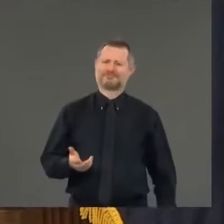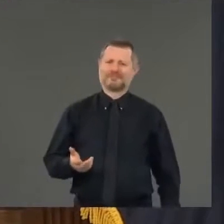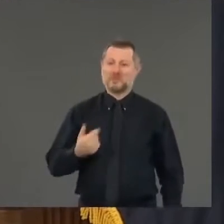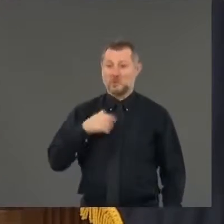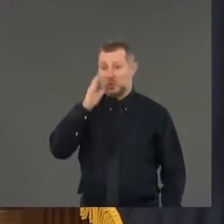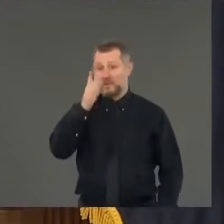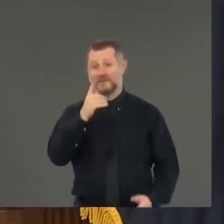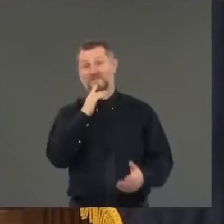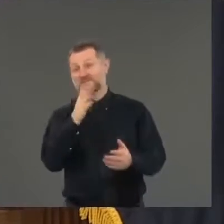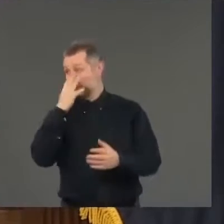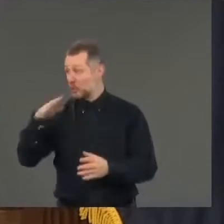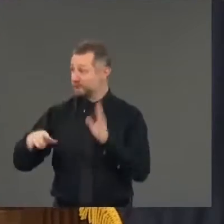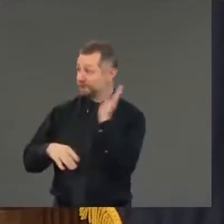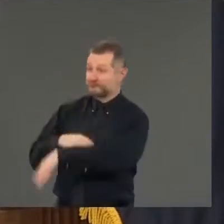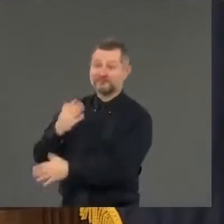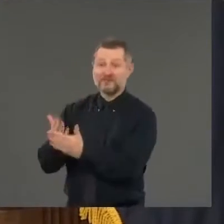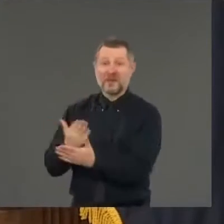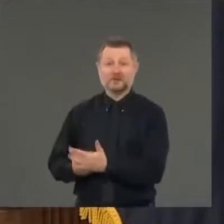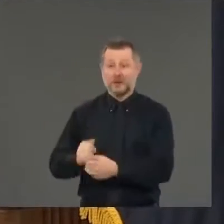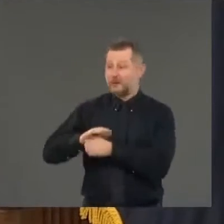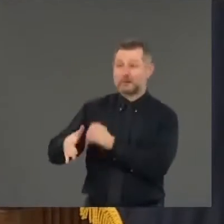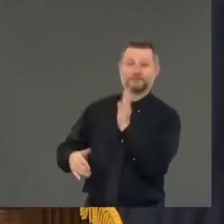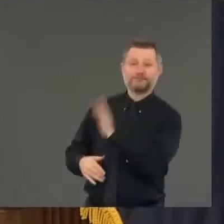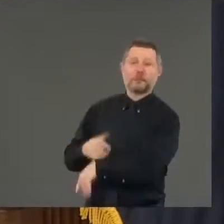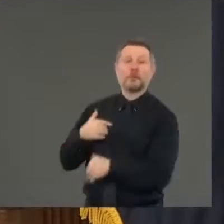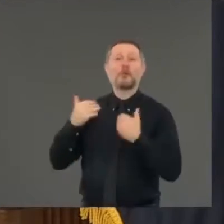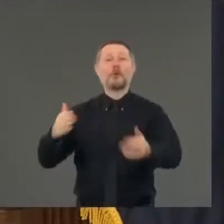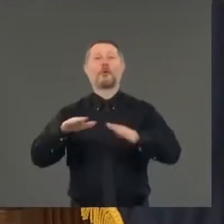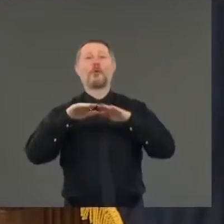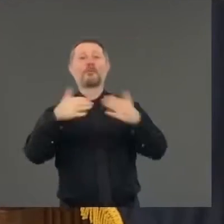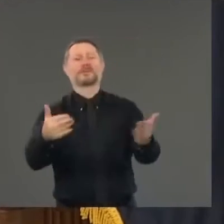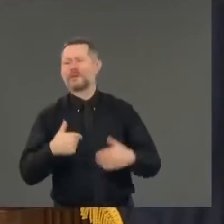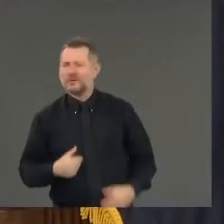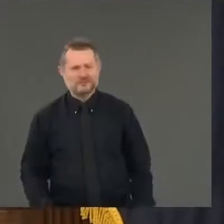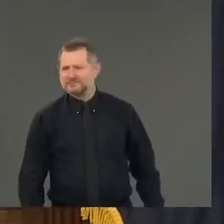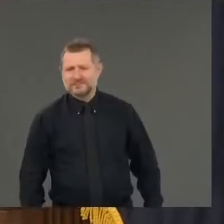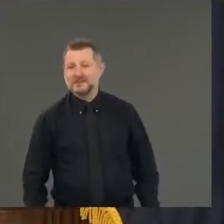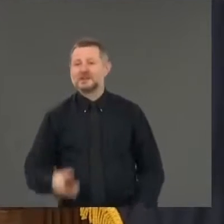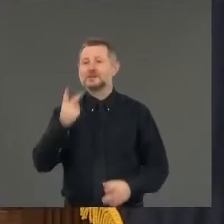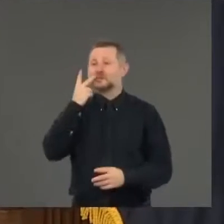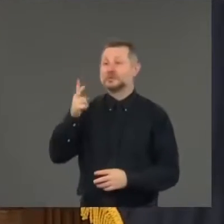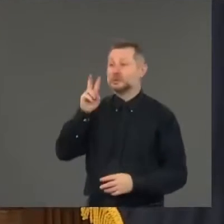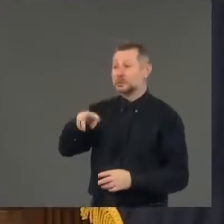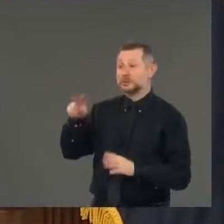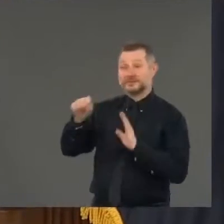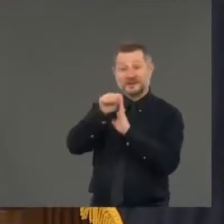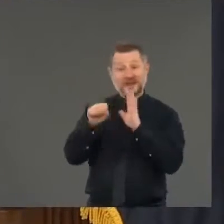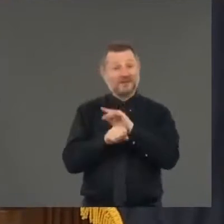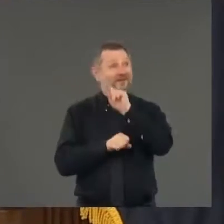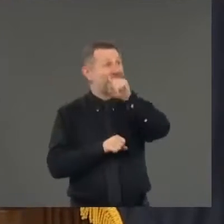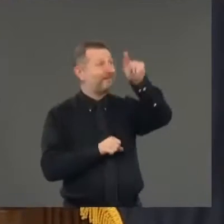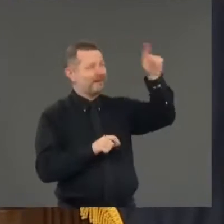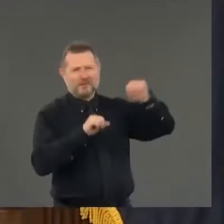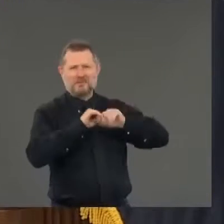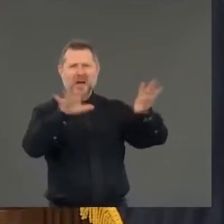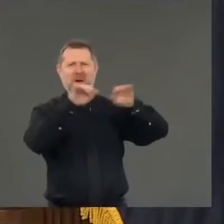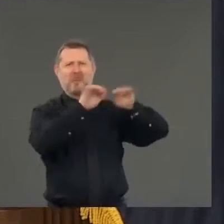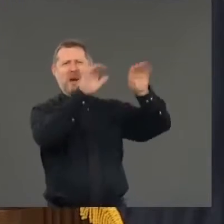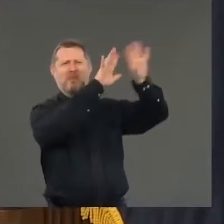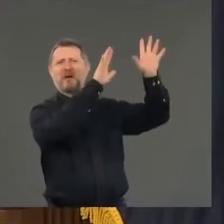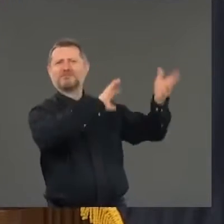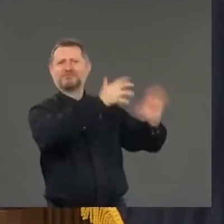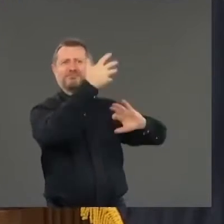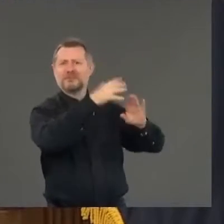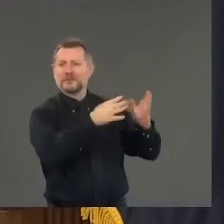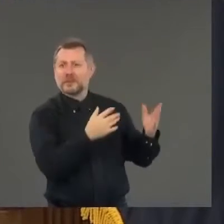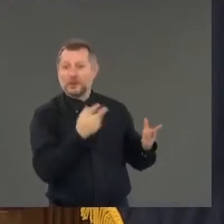the virus spread. 22 states are seeing an uptick already. We might have an